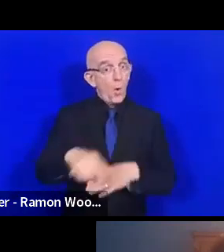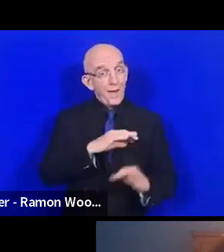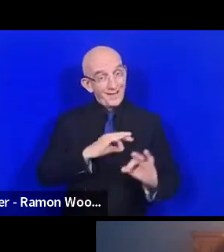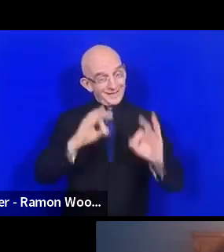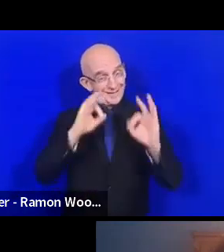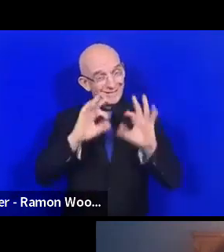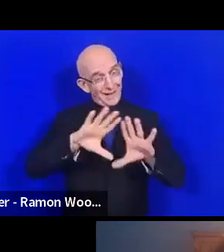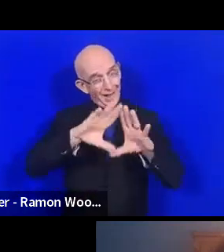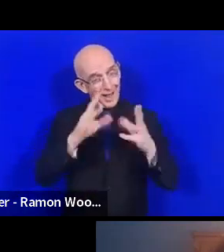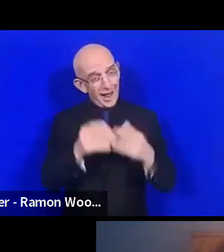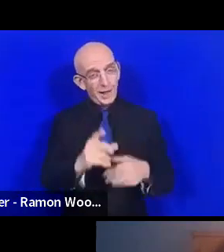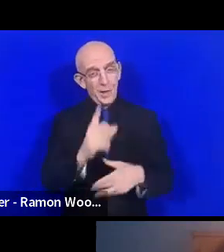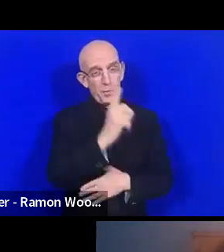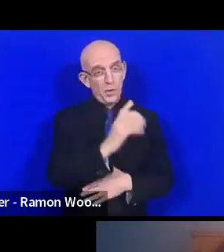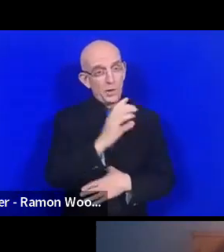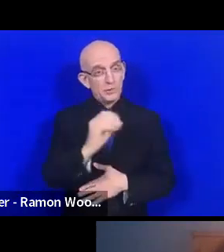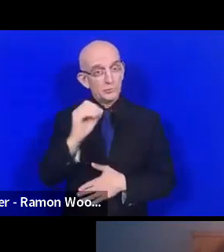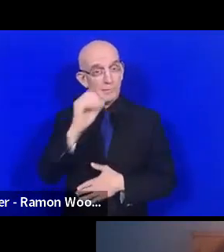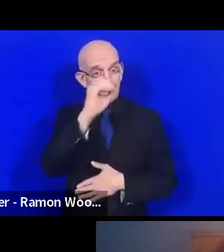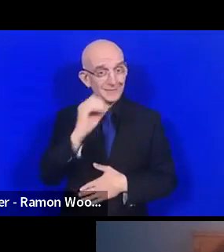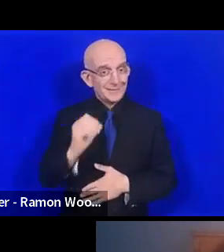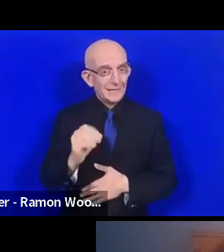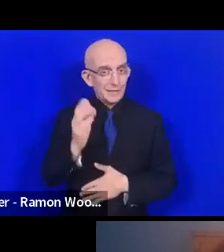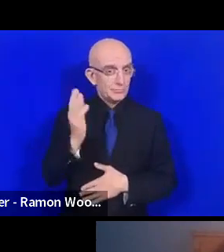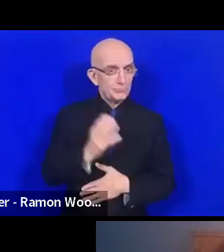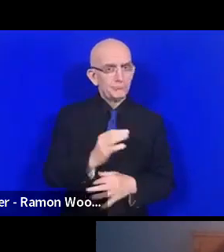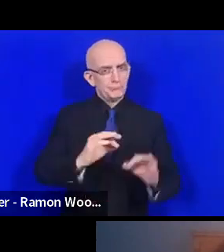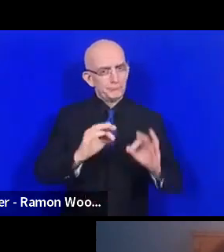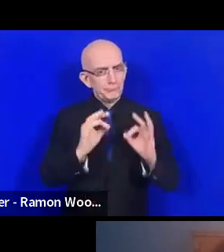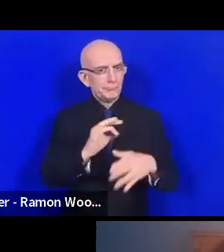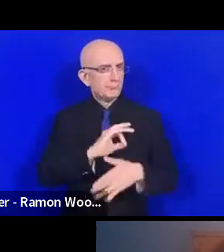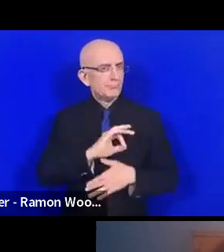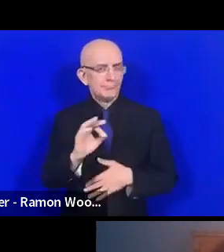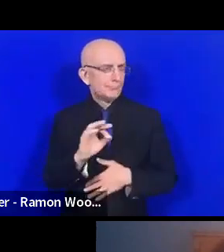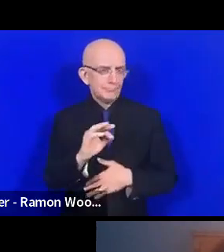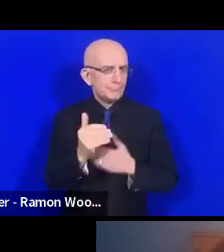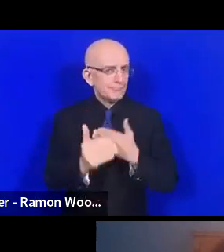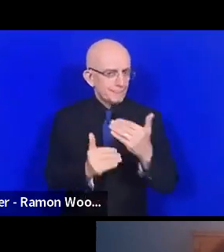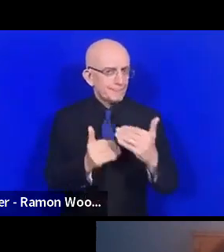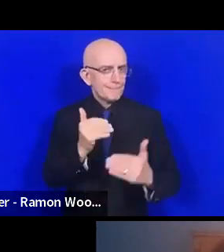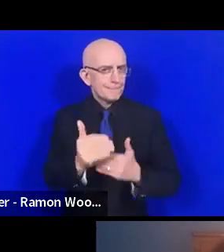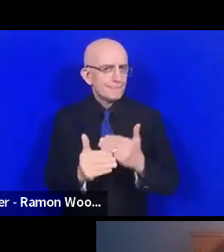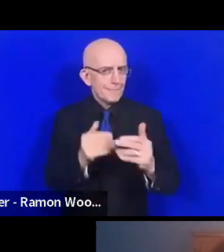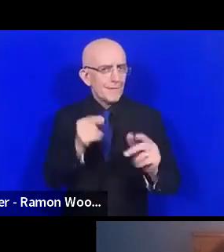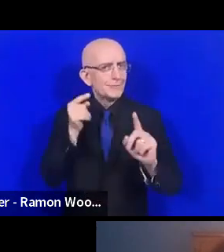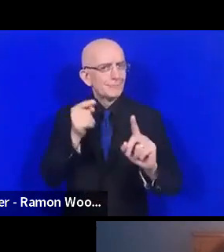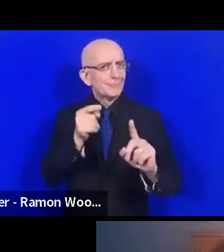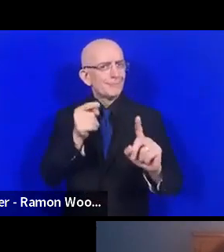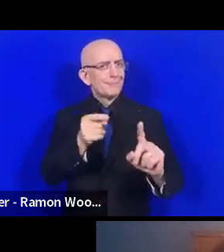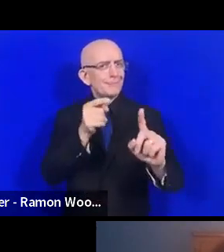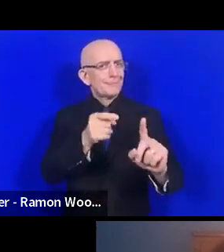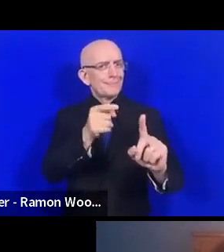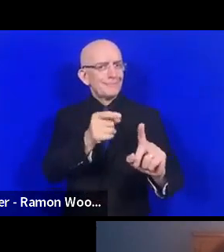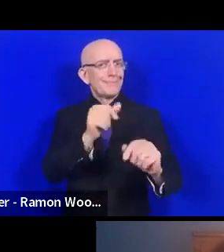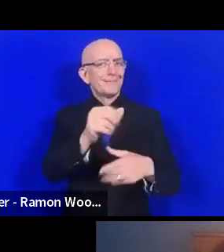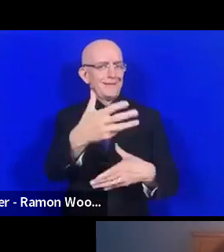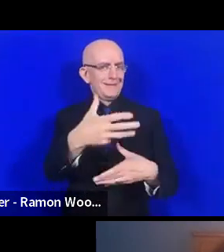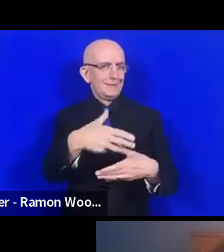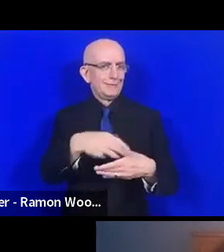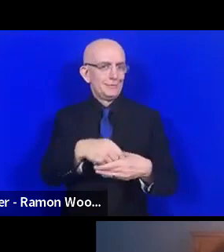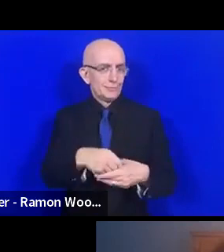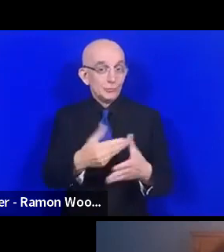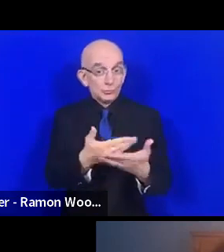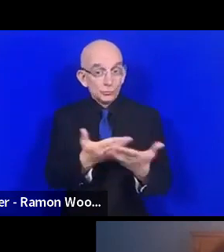and inclusion. For those who are already joining us on that journey, thank you. Accessibility is not